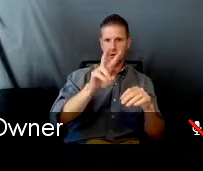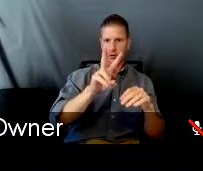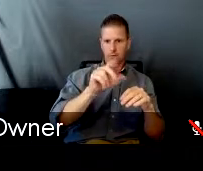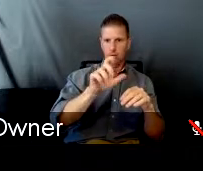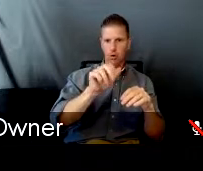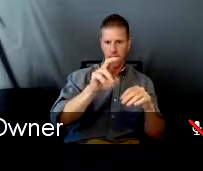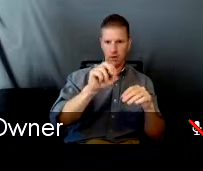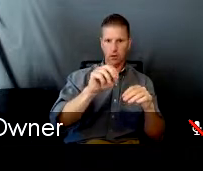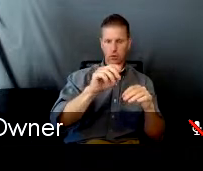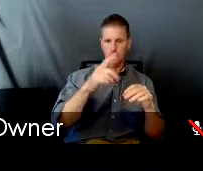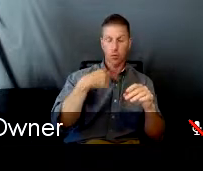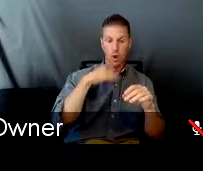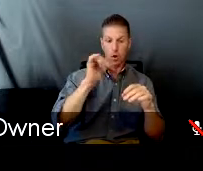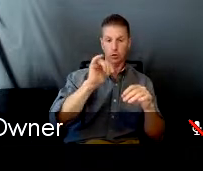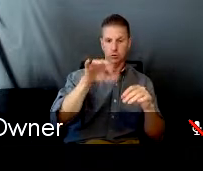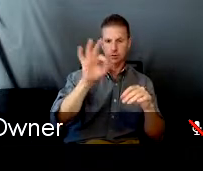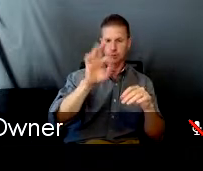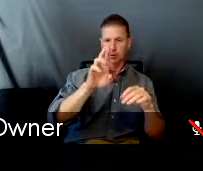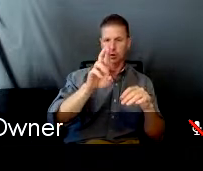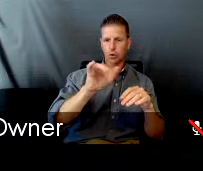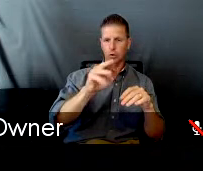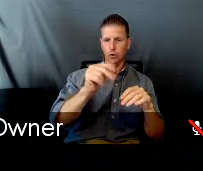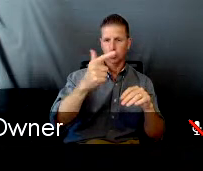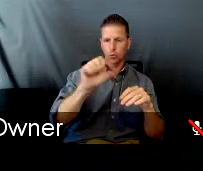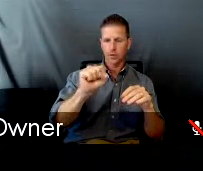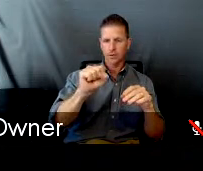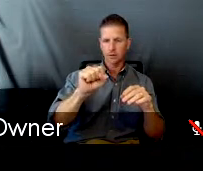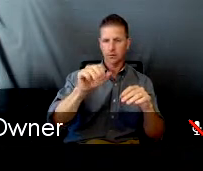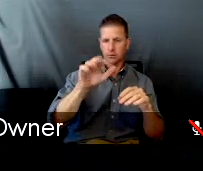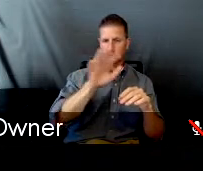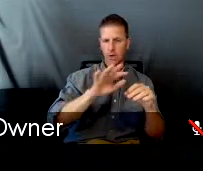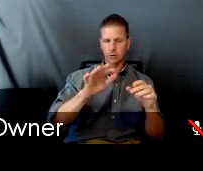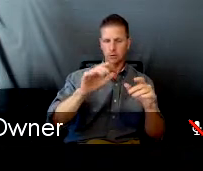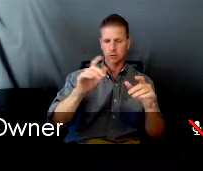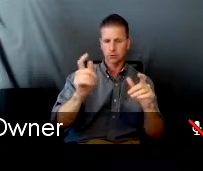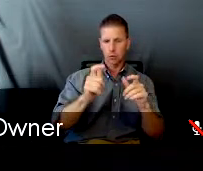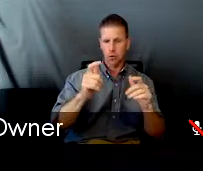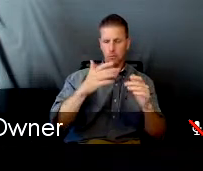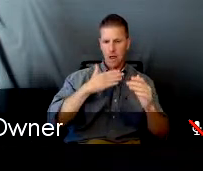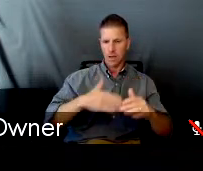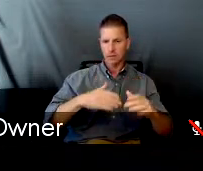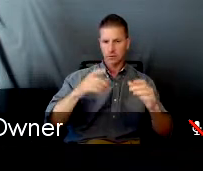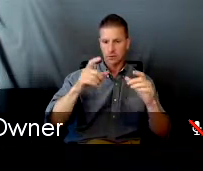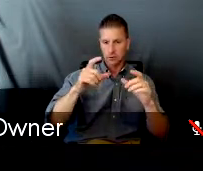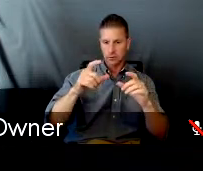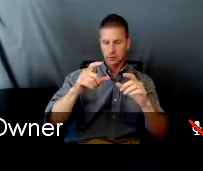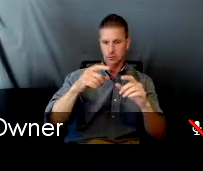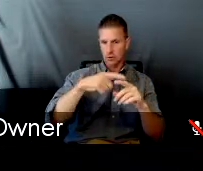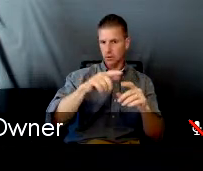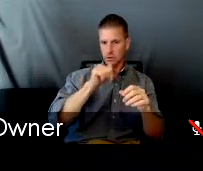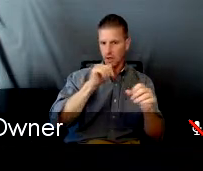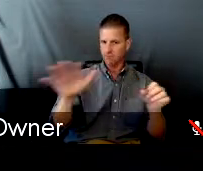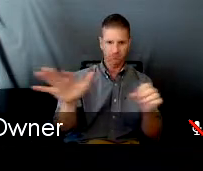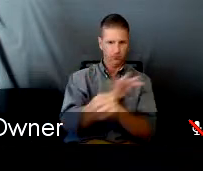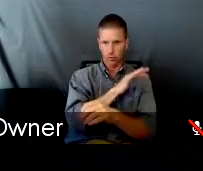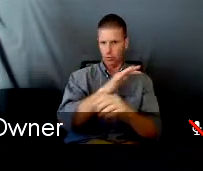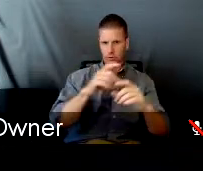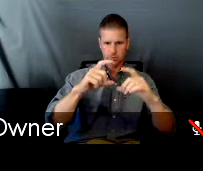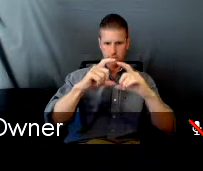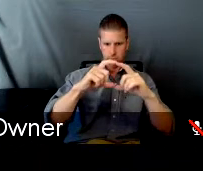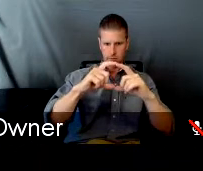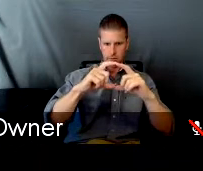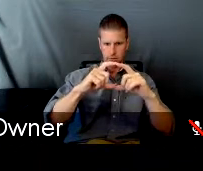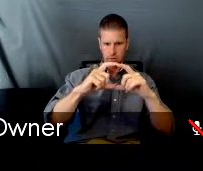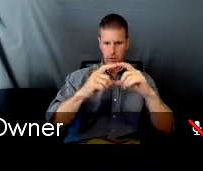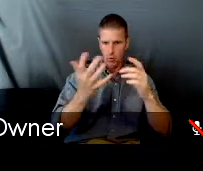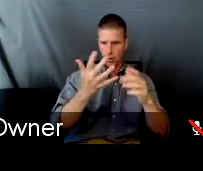We've also discovered rings around small bodies, which is unexpected. They're not fully spherical. What's the process